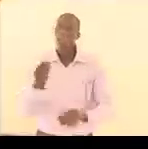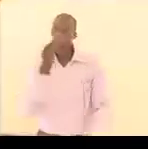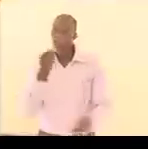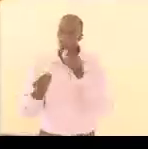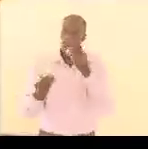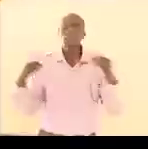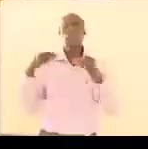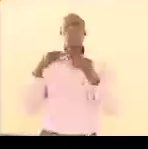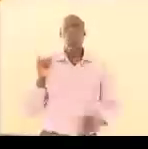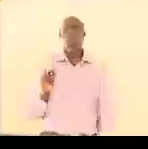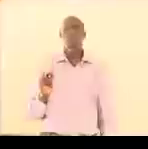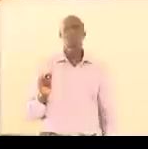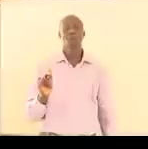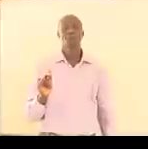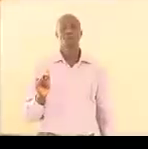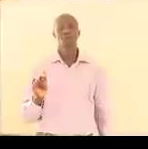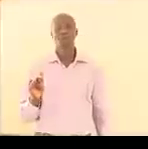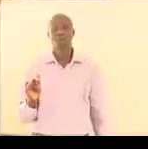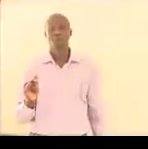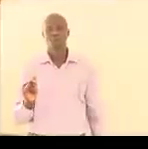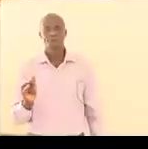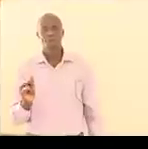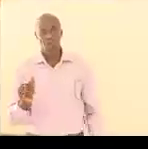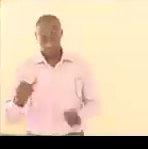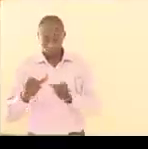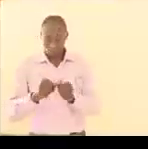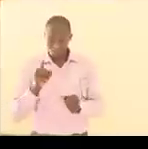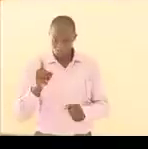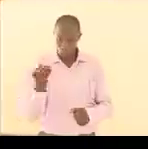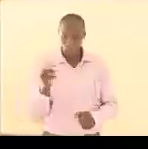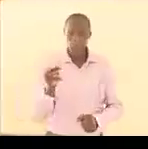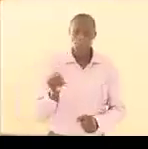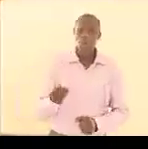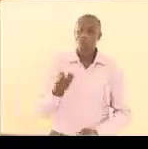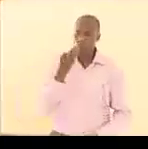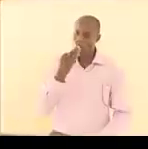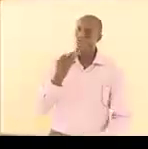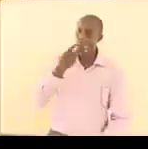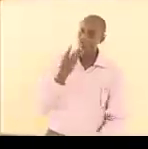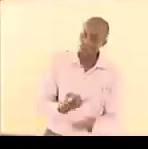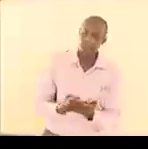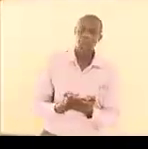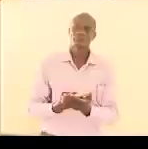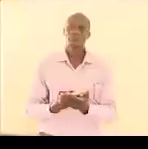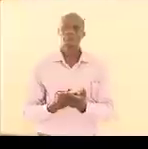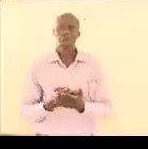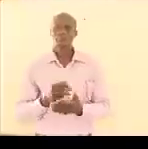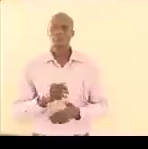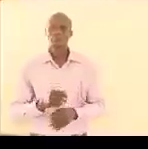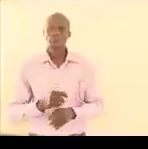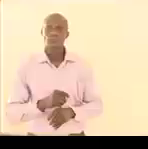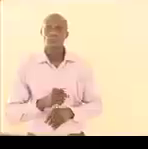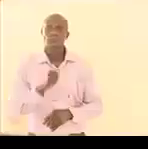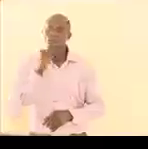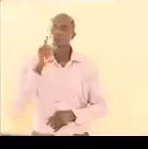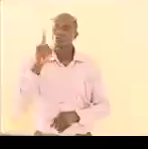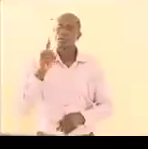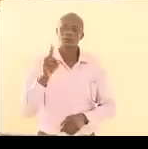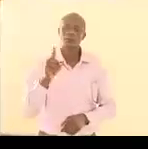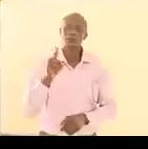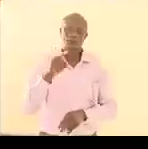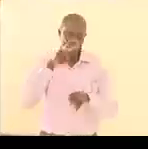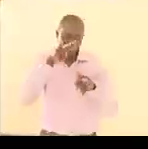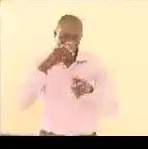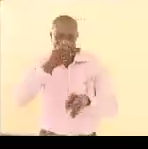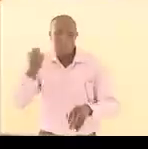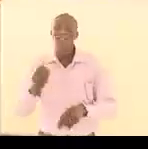you know, I mean, don't they look each one well fed? The longest does not look better fed than.